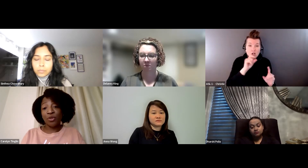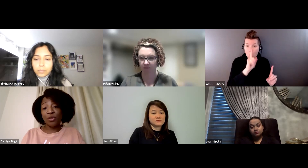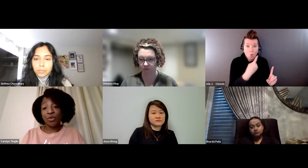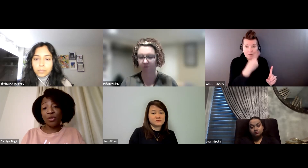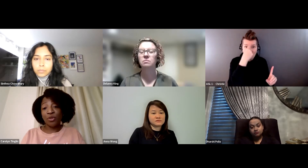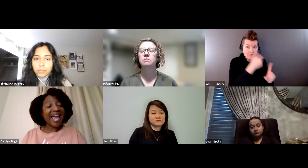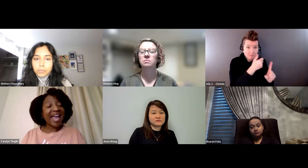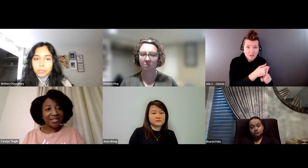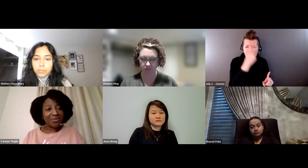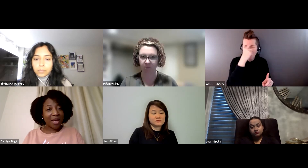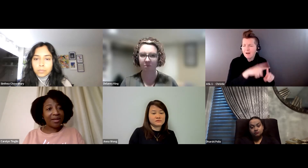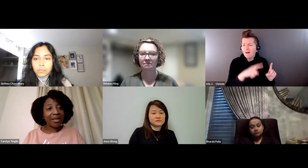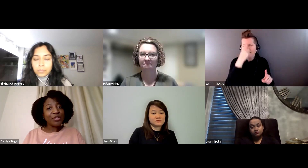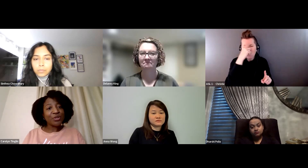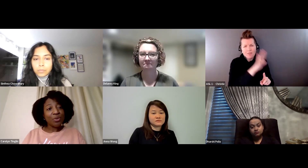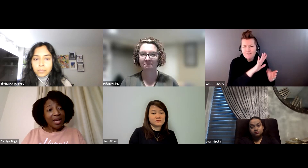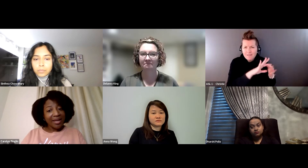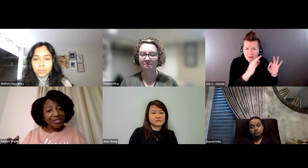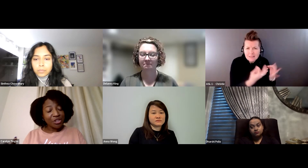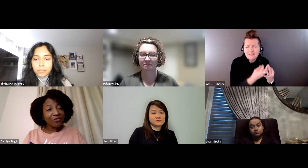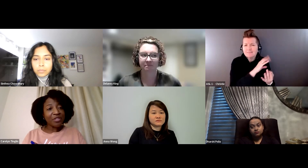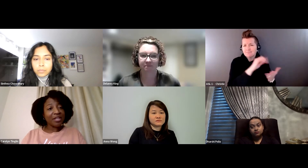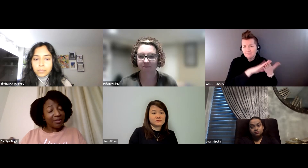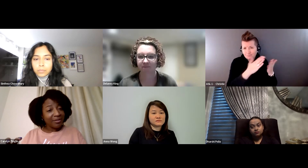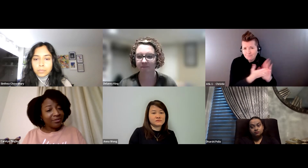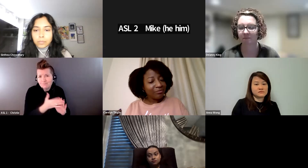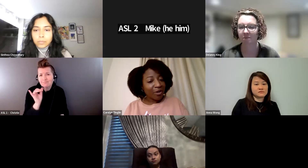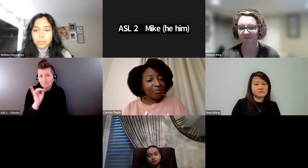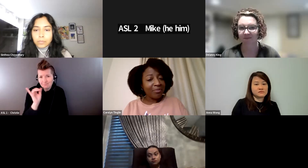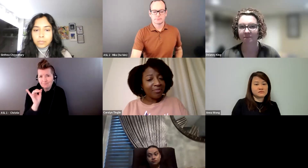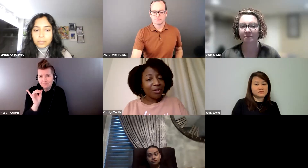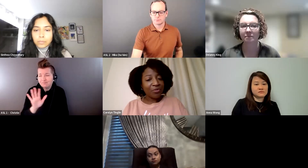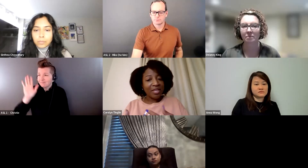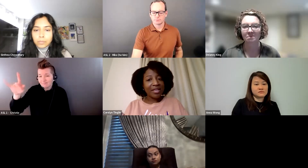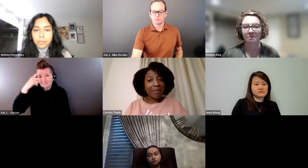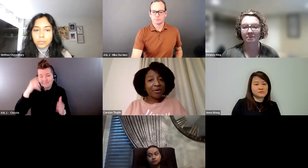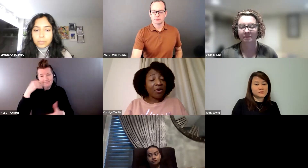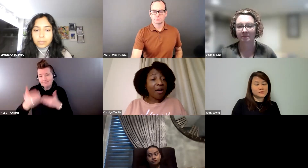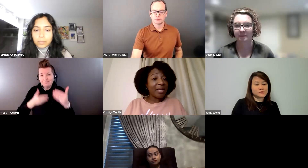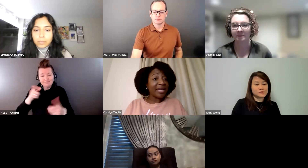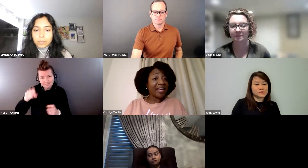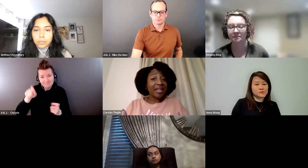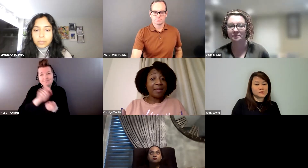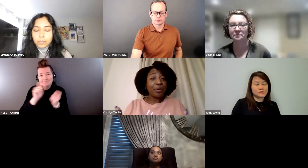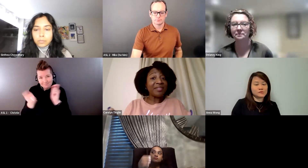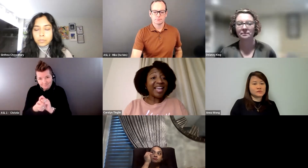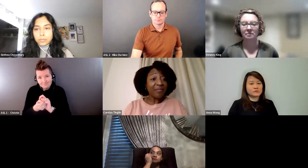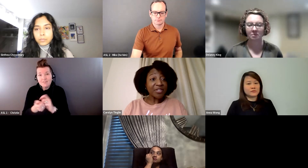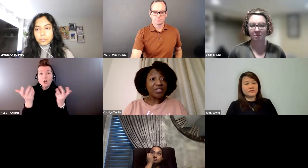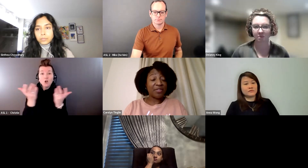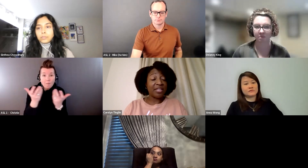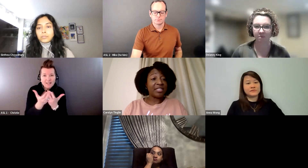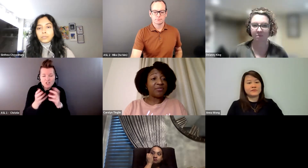but for their families and their communities as well. So again, shifting from thinking about accommodating and putting